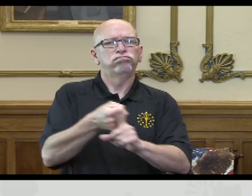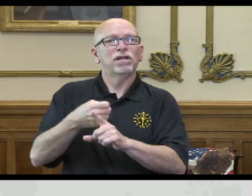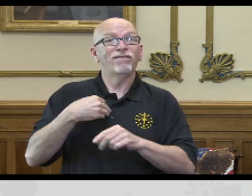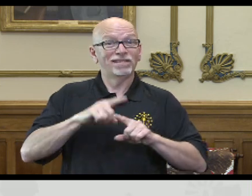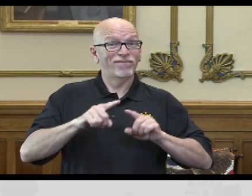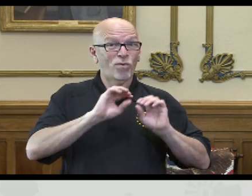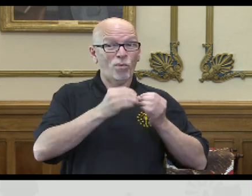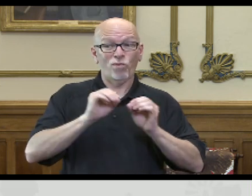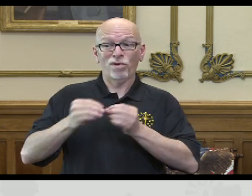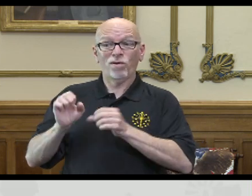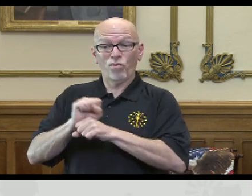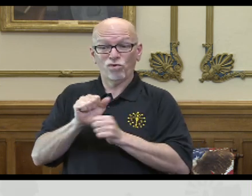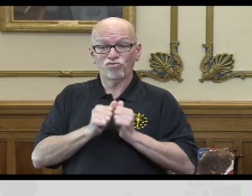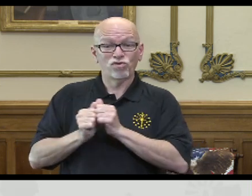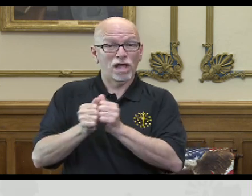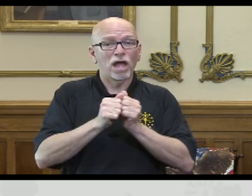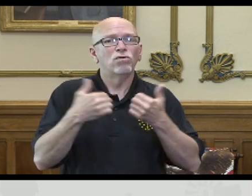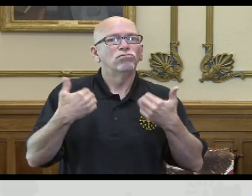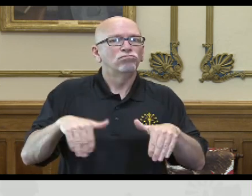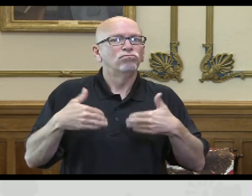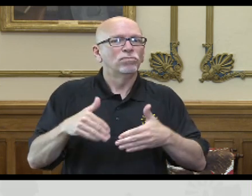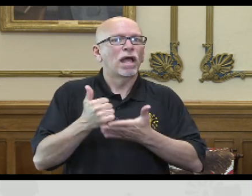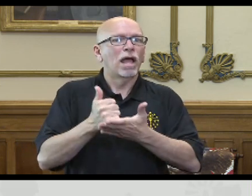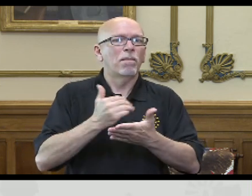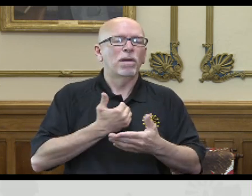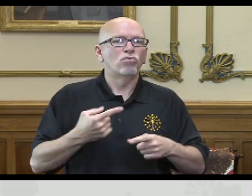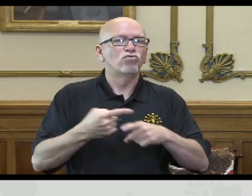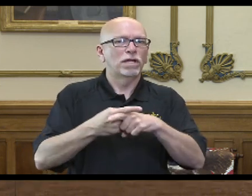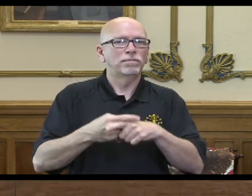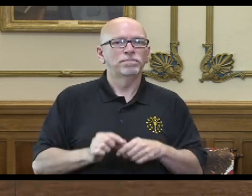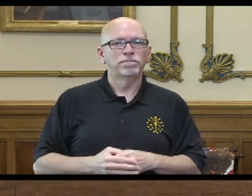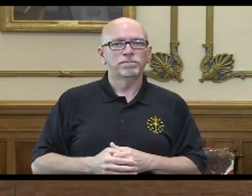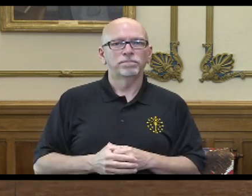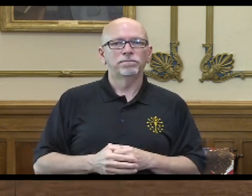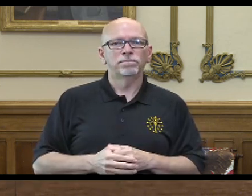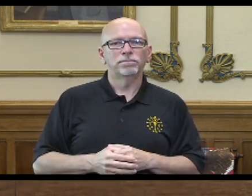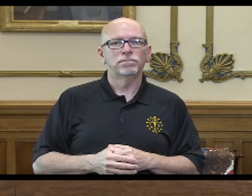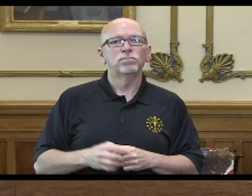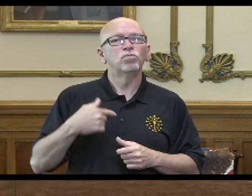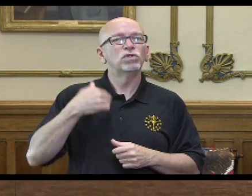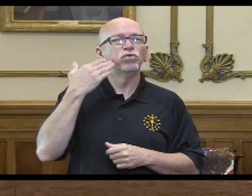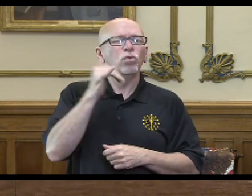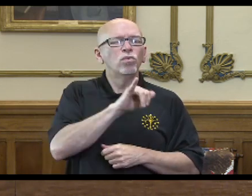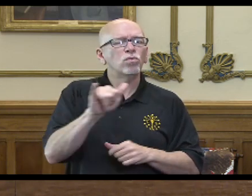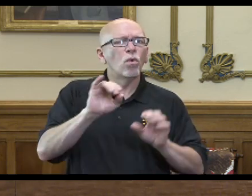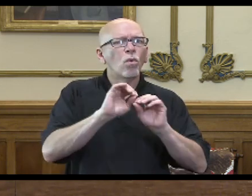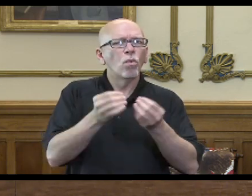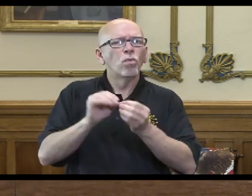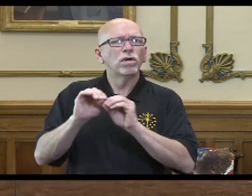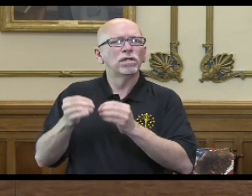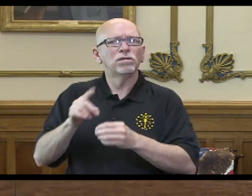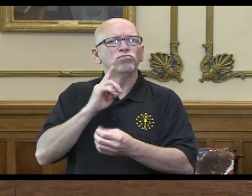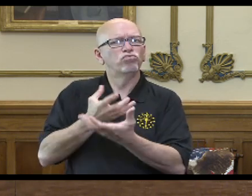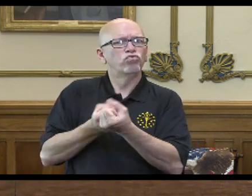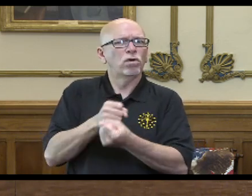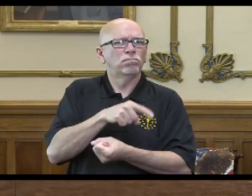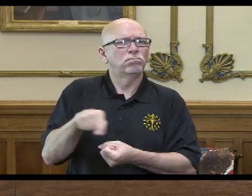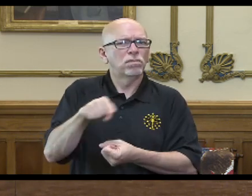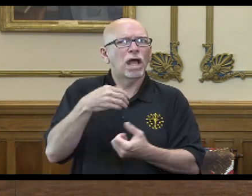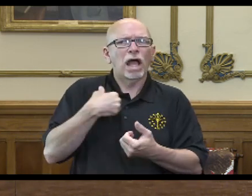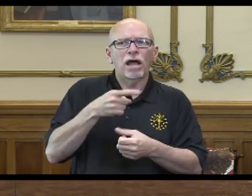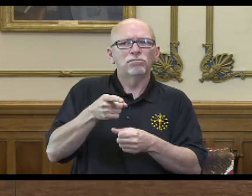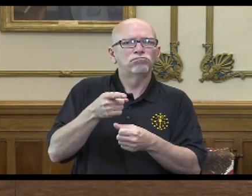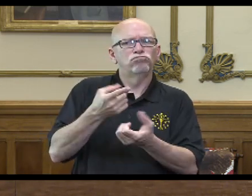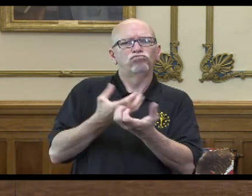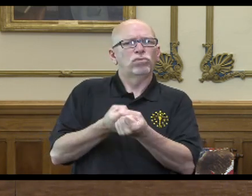organizations working together in response to the crisis. We know these organizations are trusted sources of information for